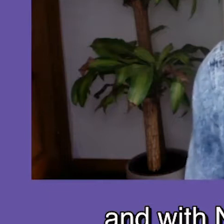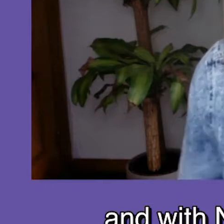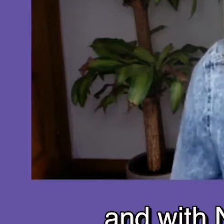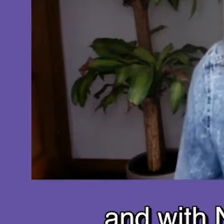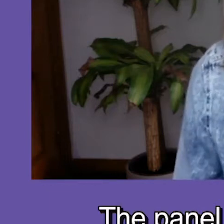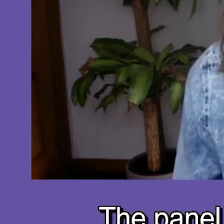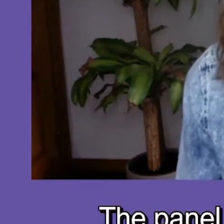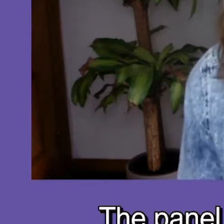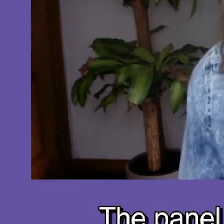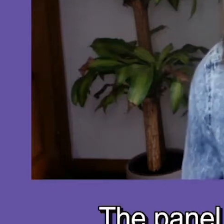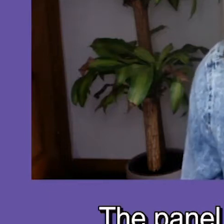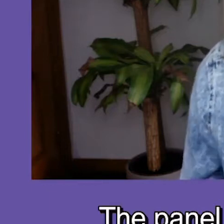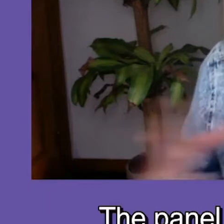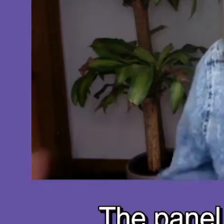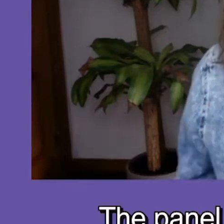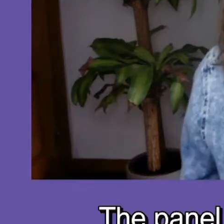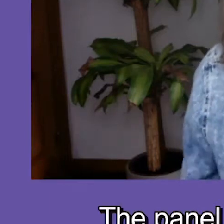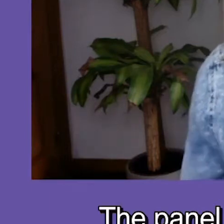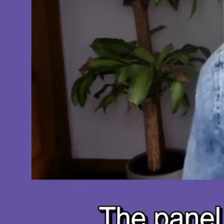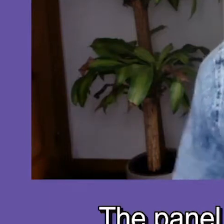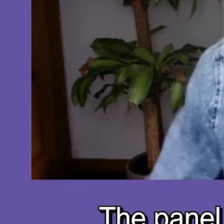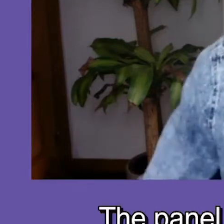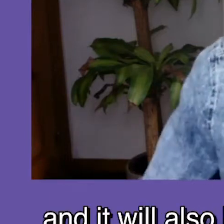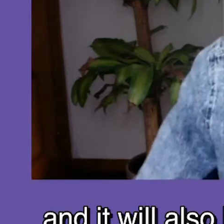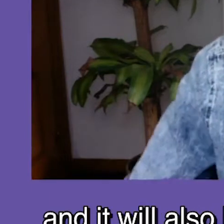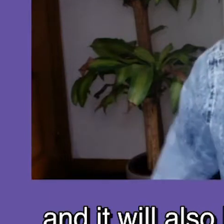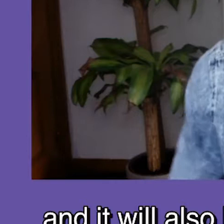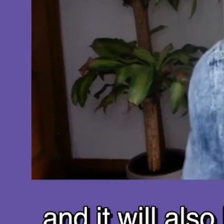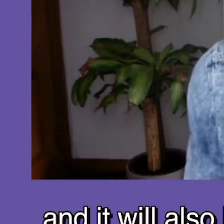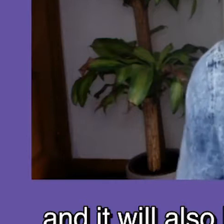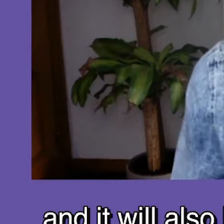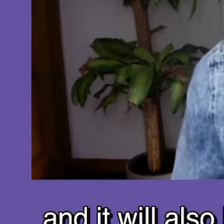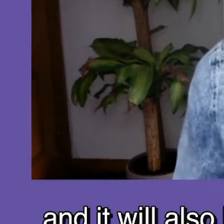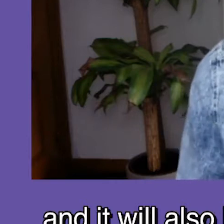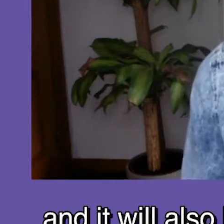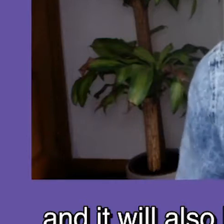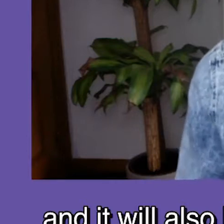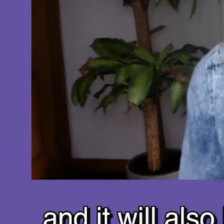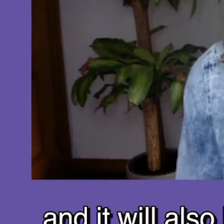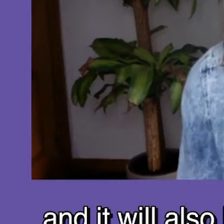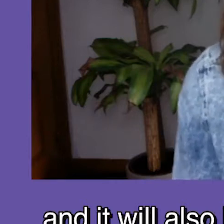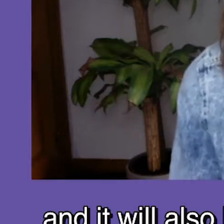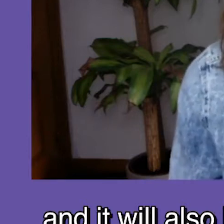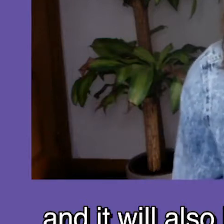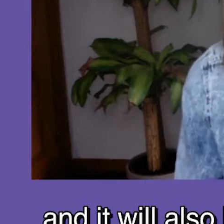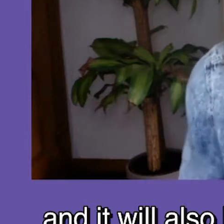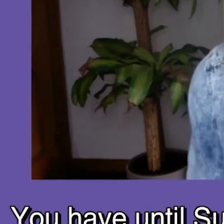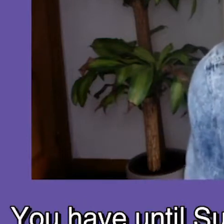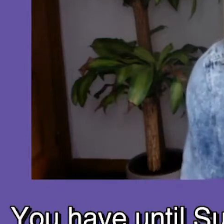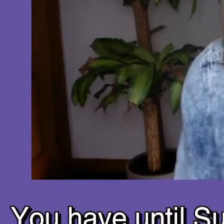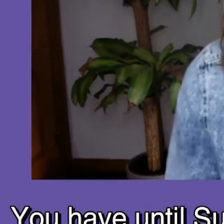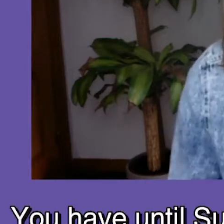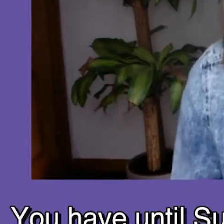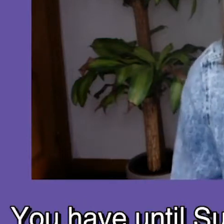Lesflicks. The panel will be hosted by Vera Hems, and I will pass to her in a minute, and it will also be BSL Interpreted by Ali